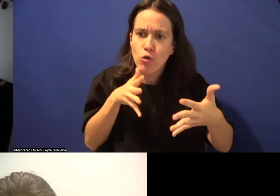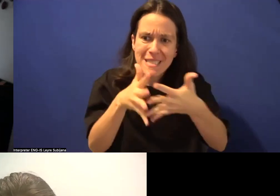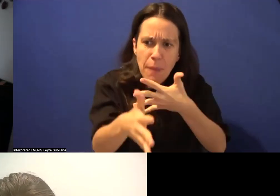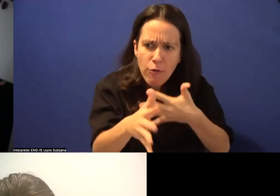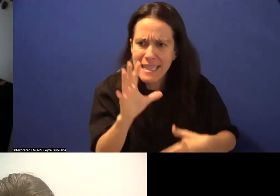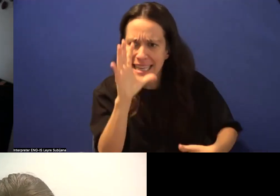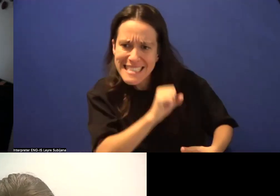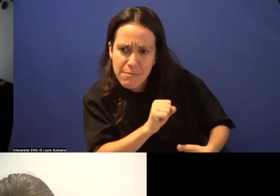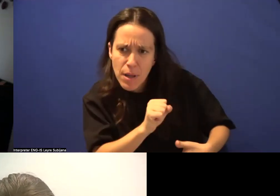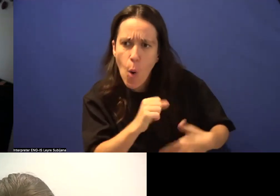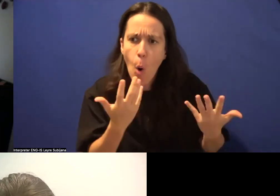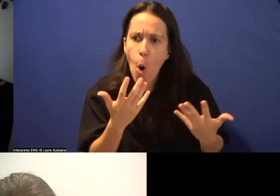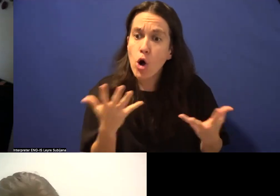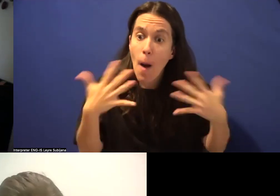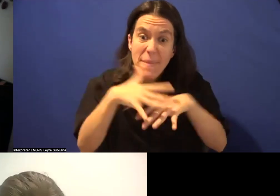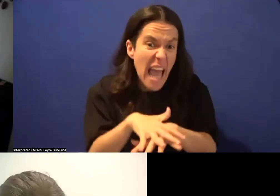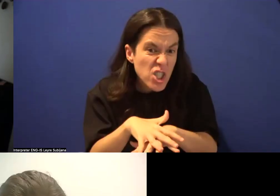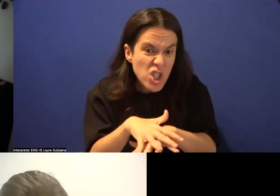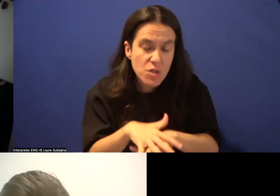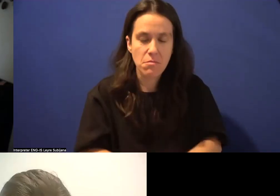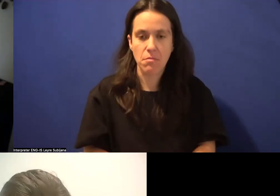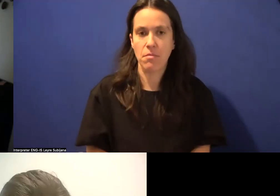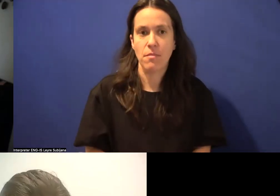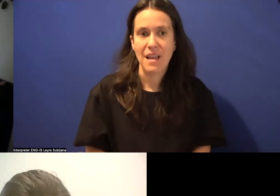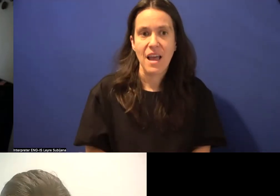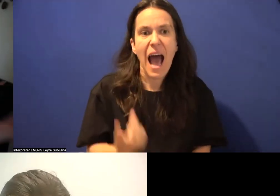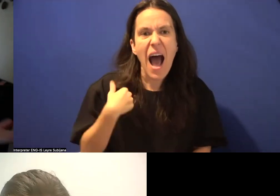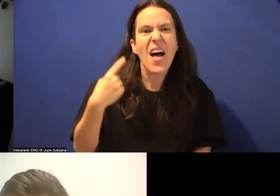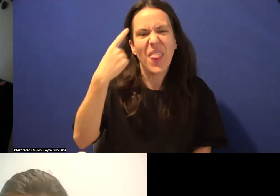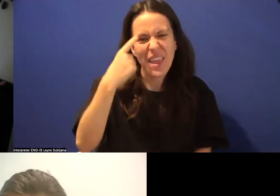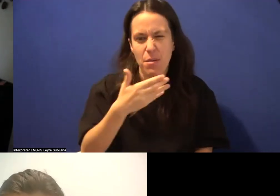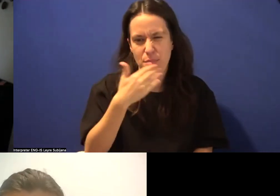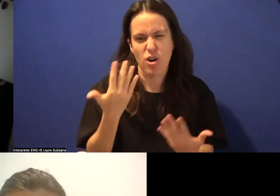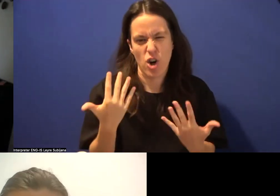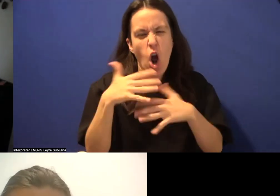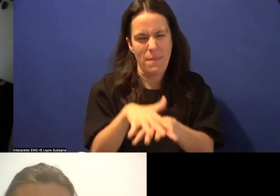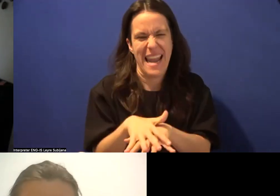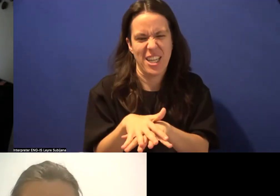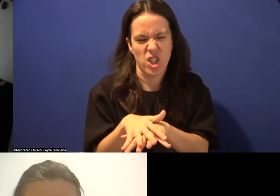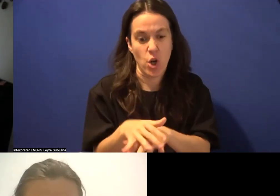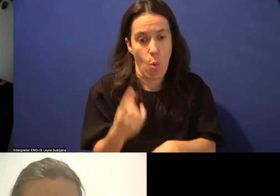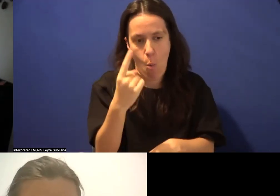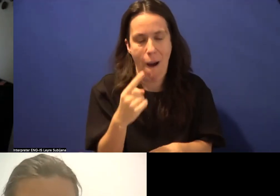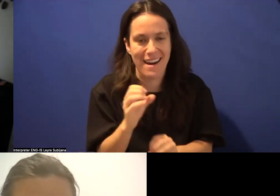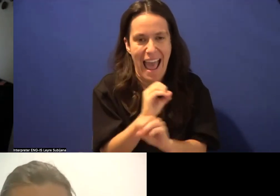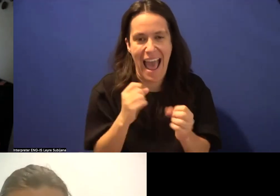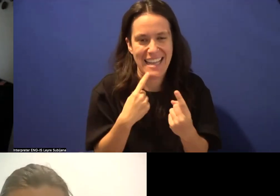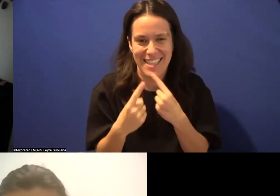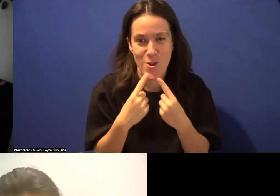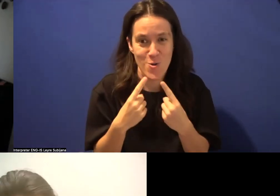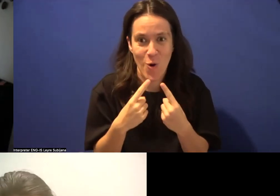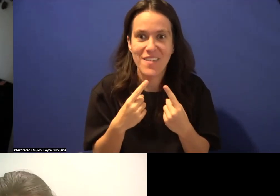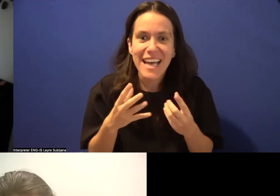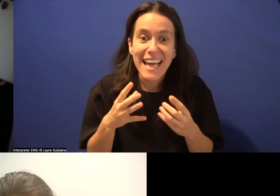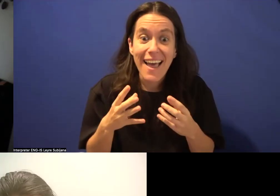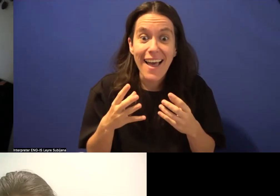I would say a combination of both, in part because one of the things I didn't get to talk about was the learning study that